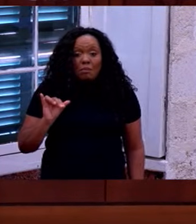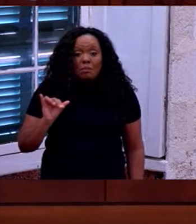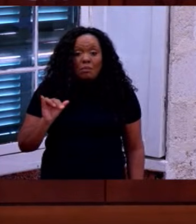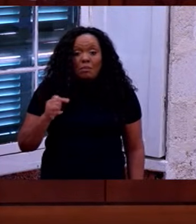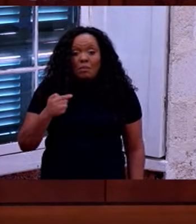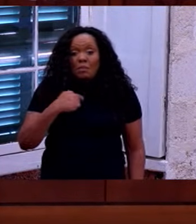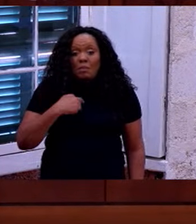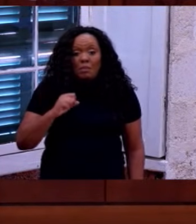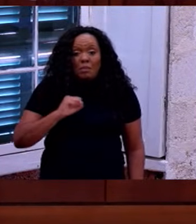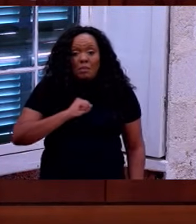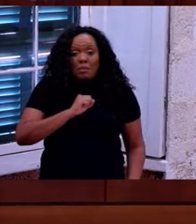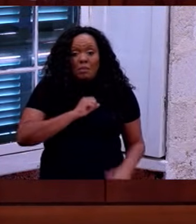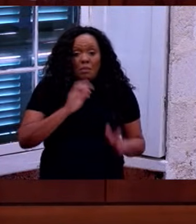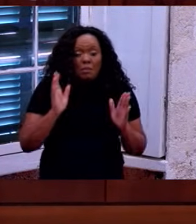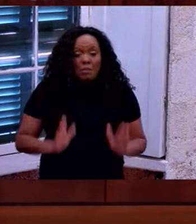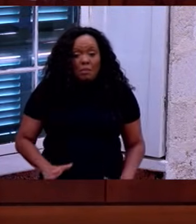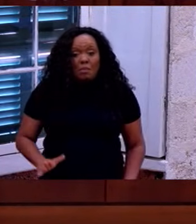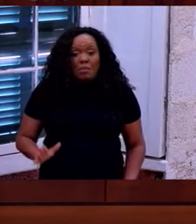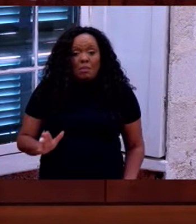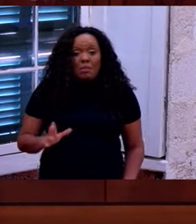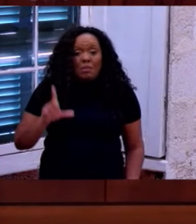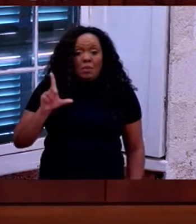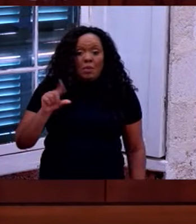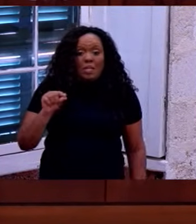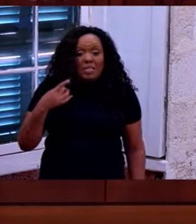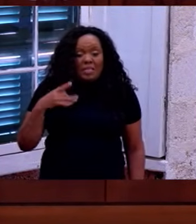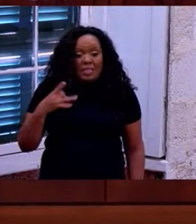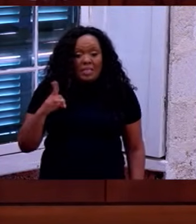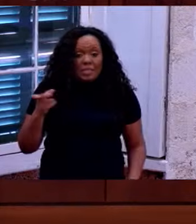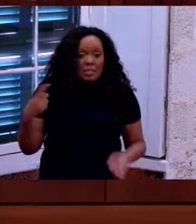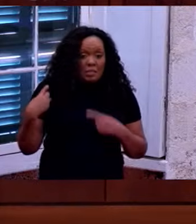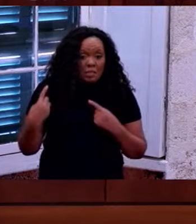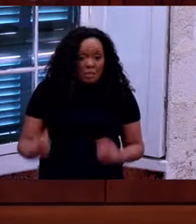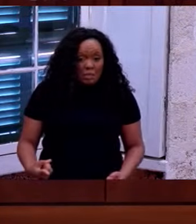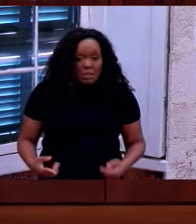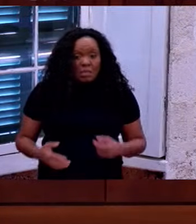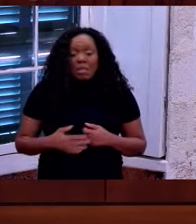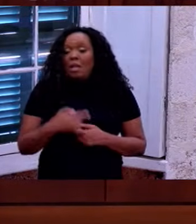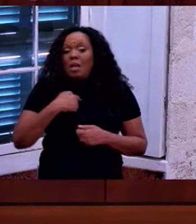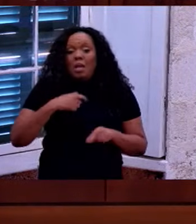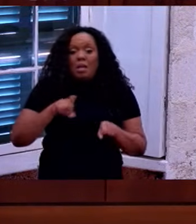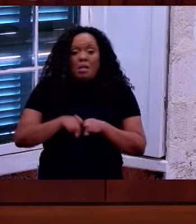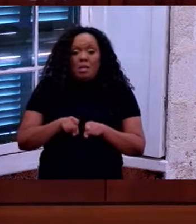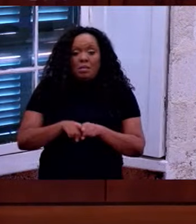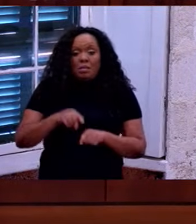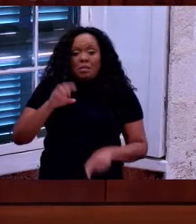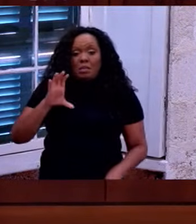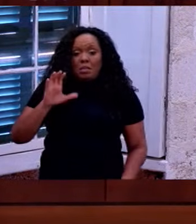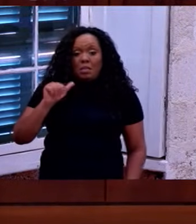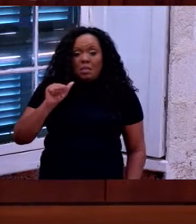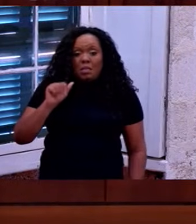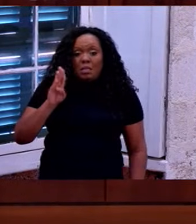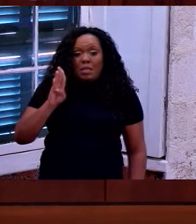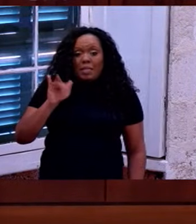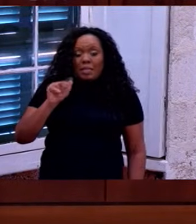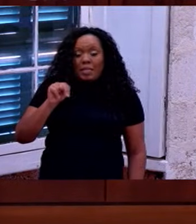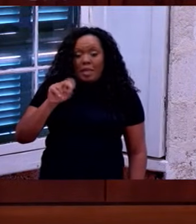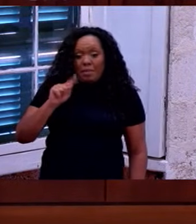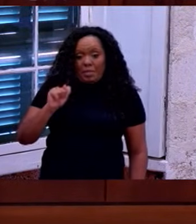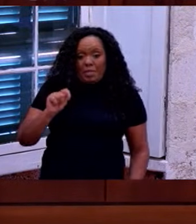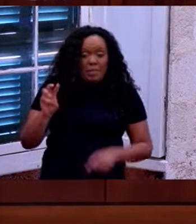senator. I have been a senator since 2018. I have been a cabinet minister since 2020,